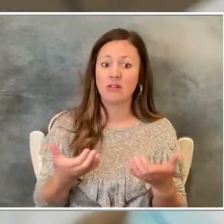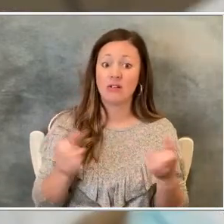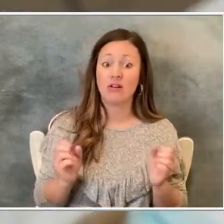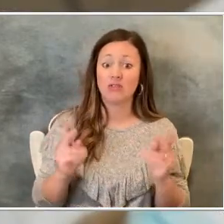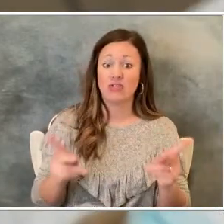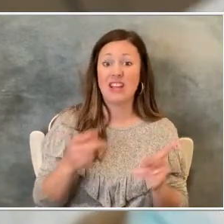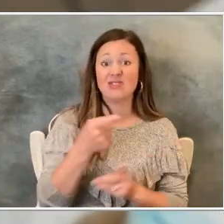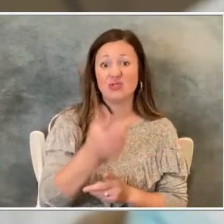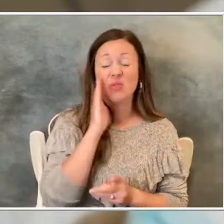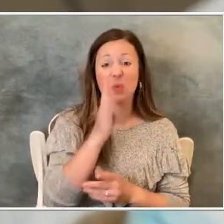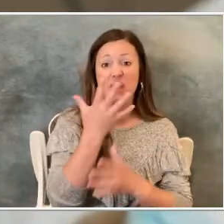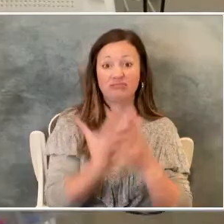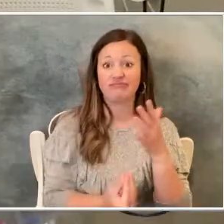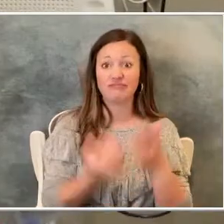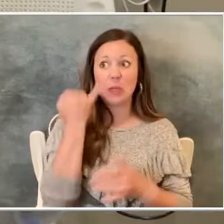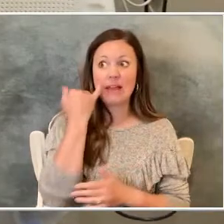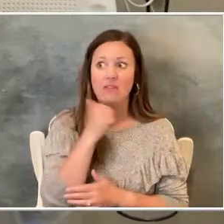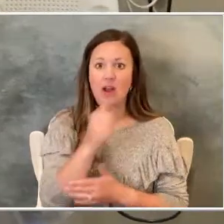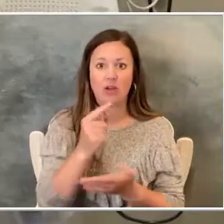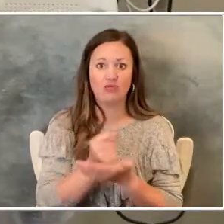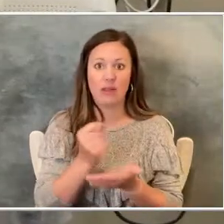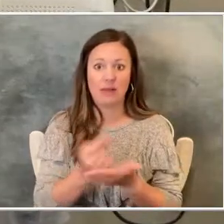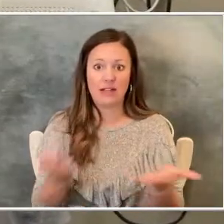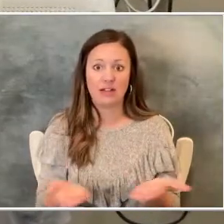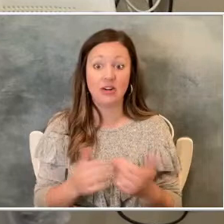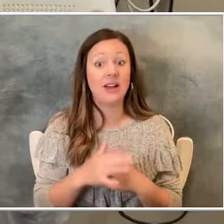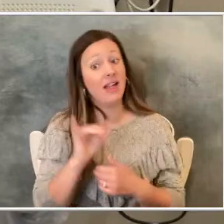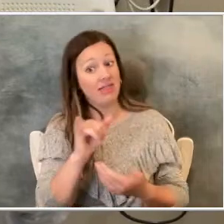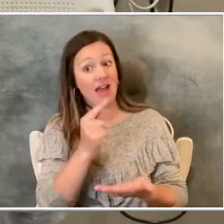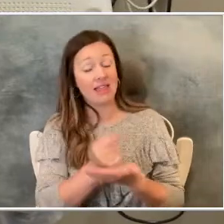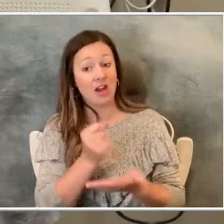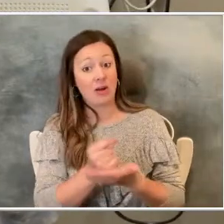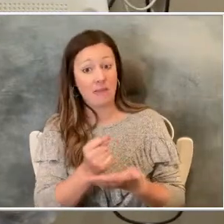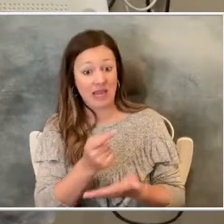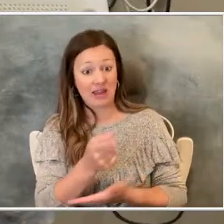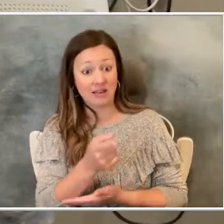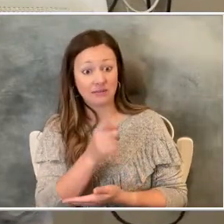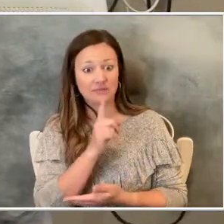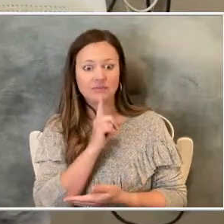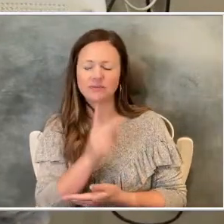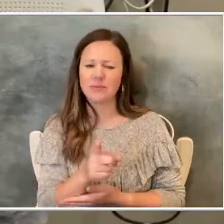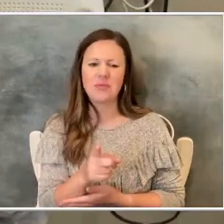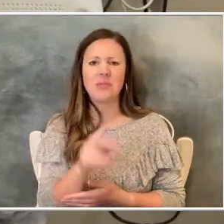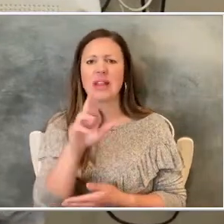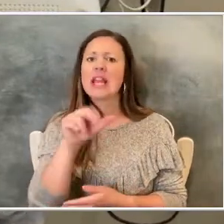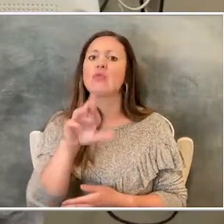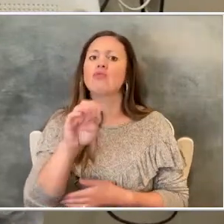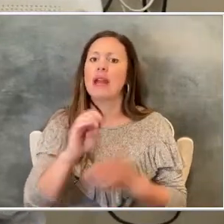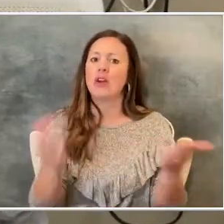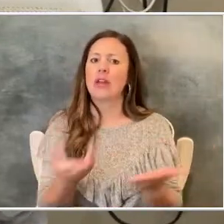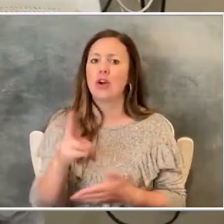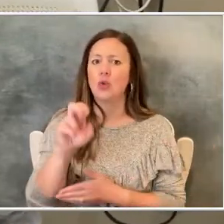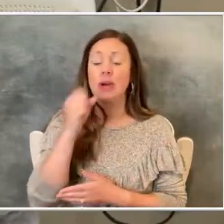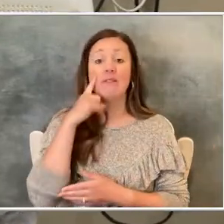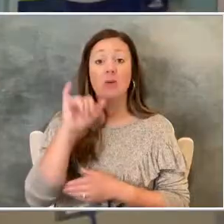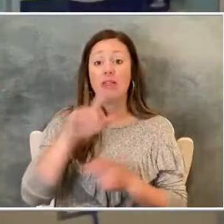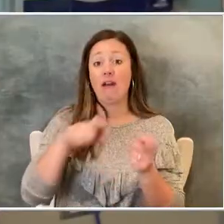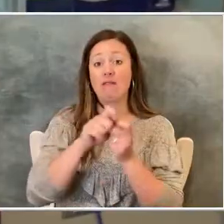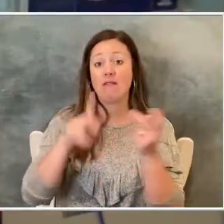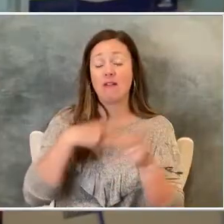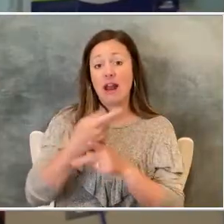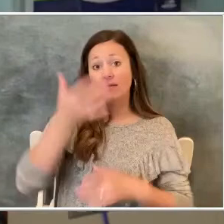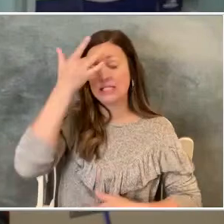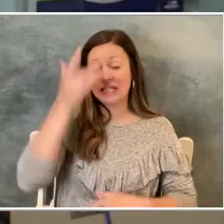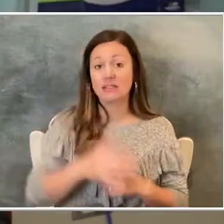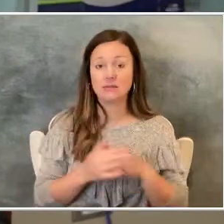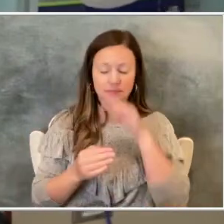if we weren't getting this treatment. This therapy of apheresis is very rare in the United States for treating this kind of disease. Now we